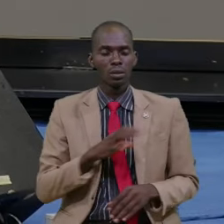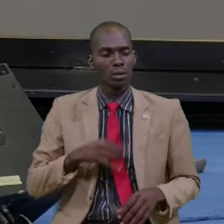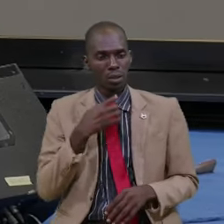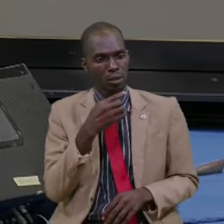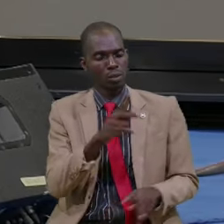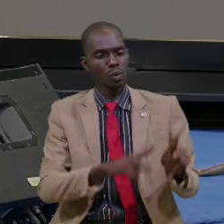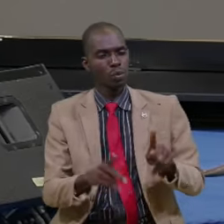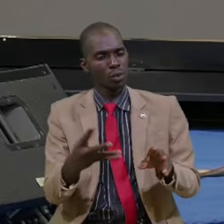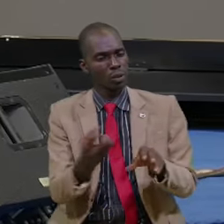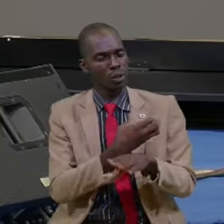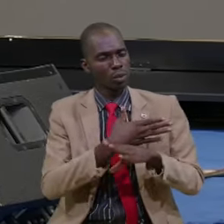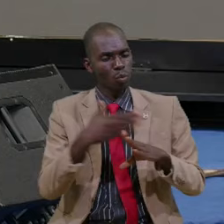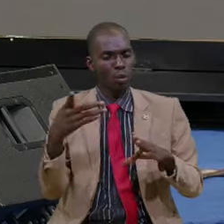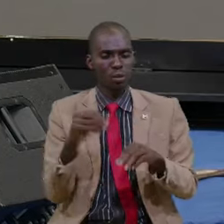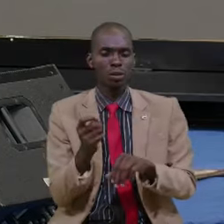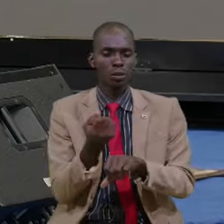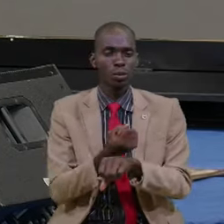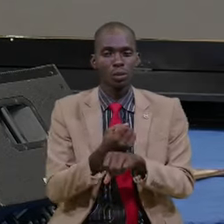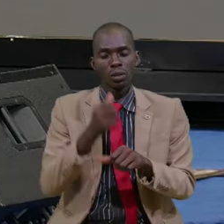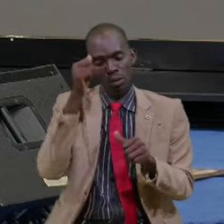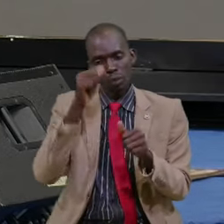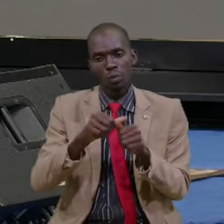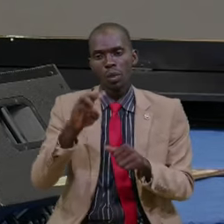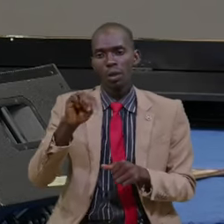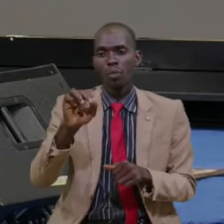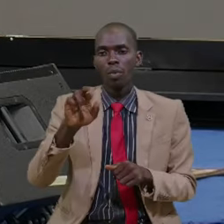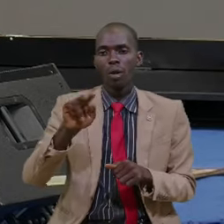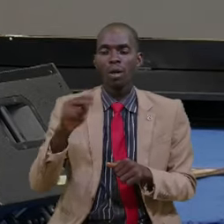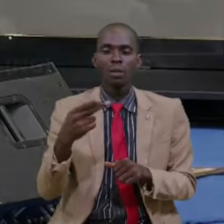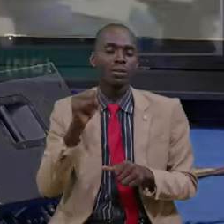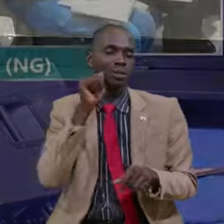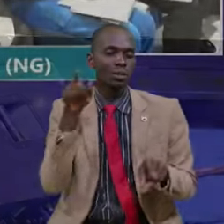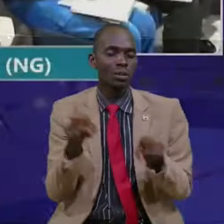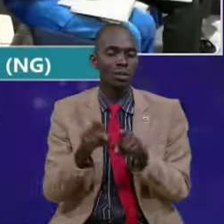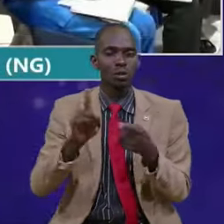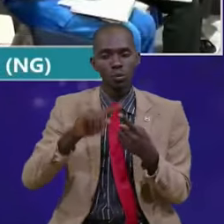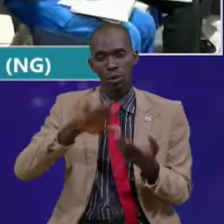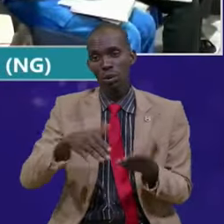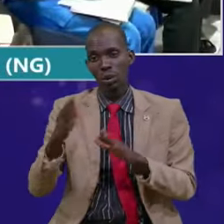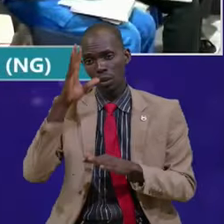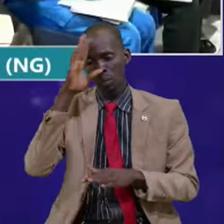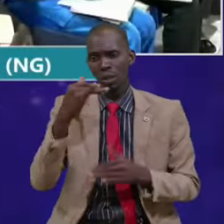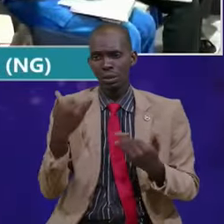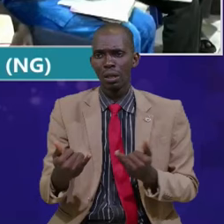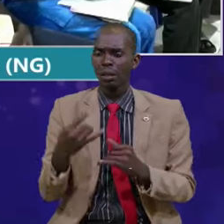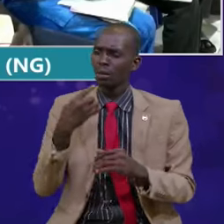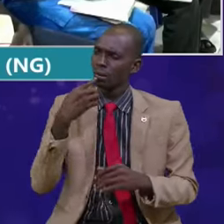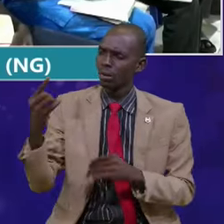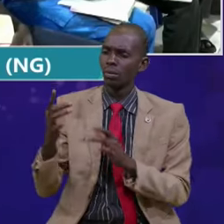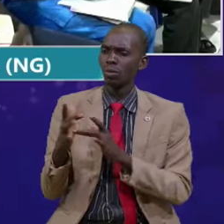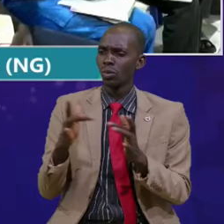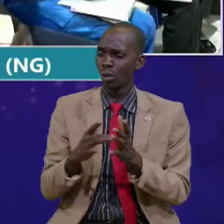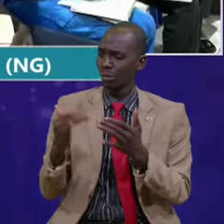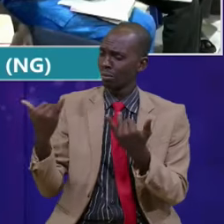stone. Martha, the sister of him that was dead, says unto him, Lord, by